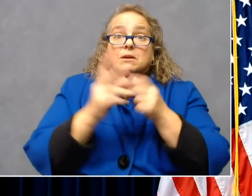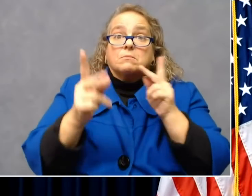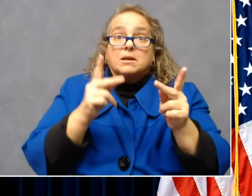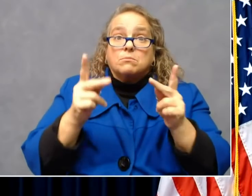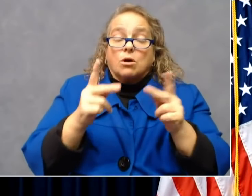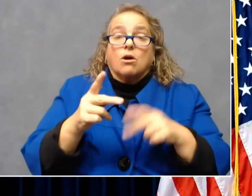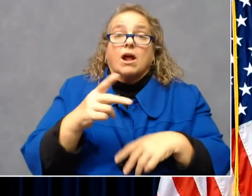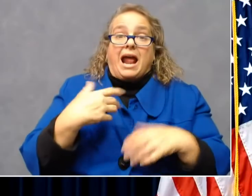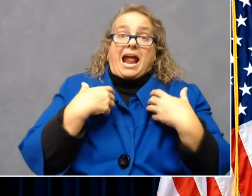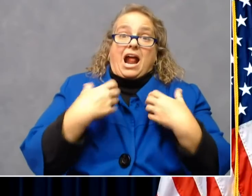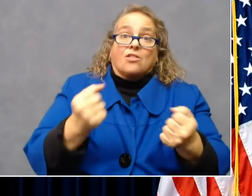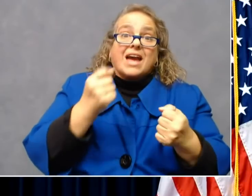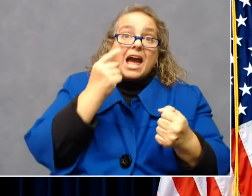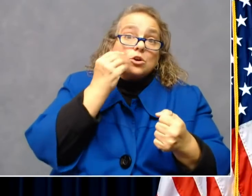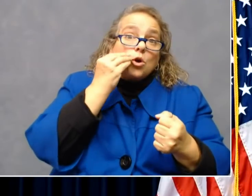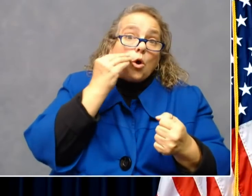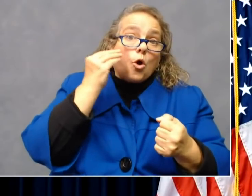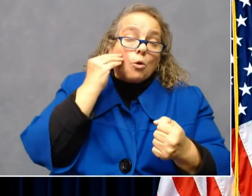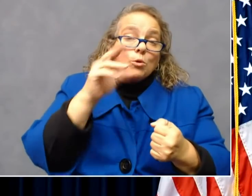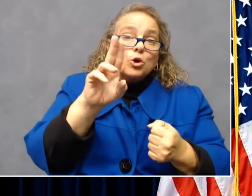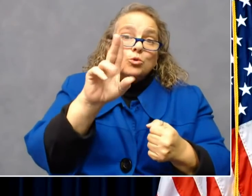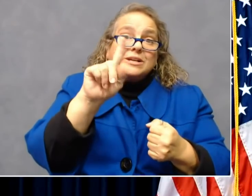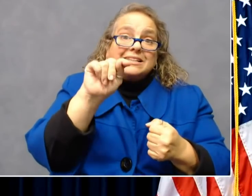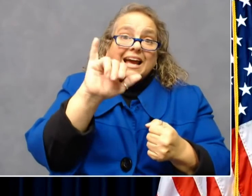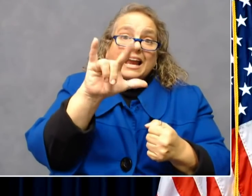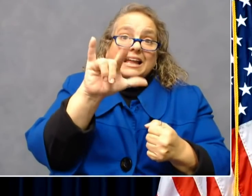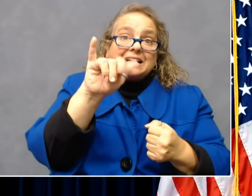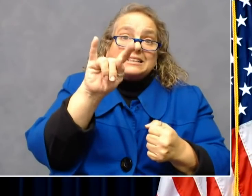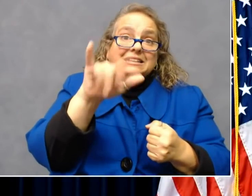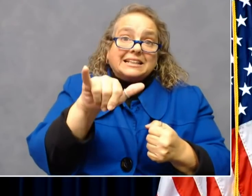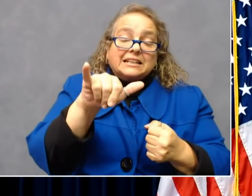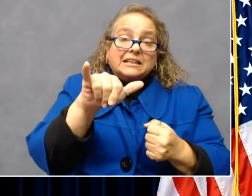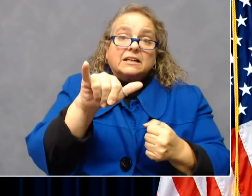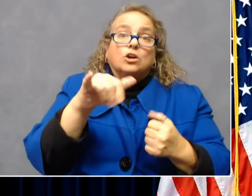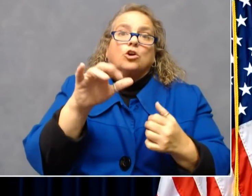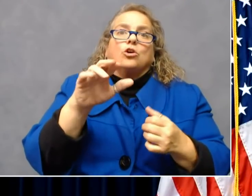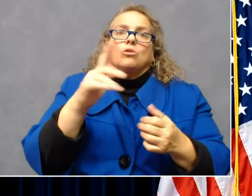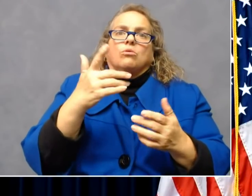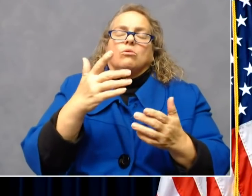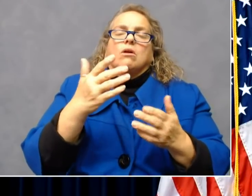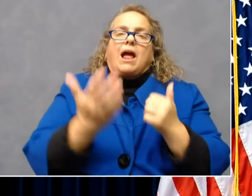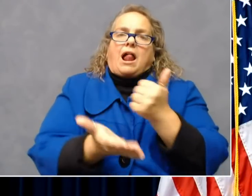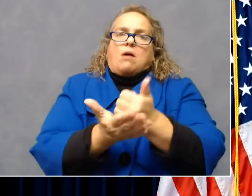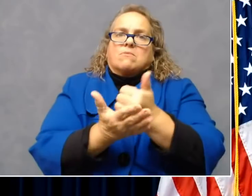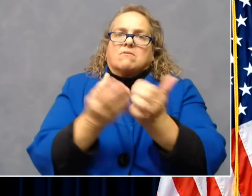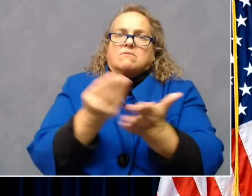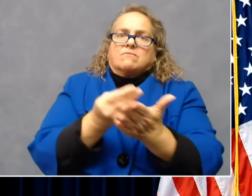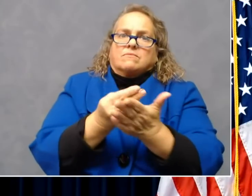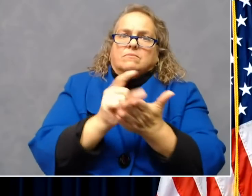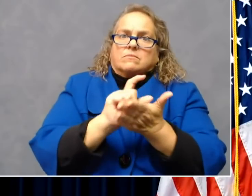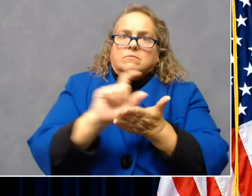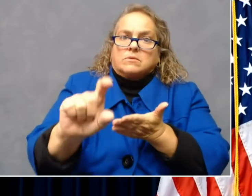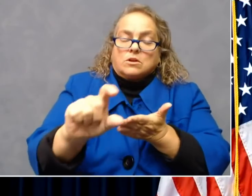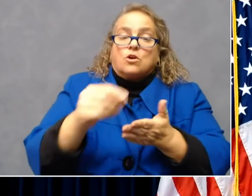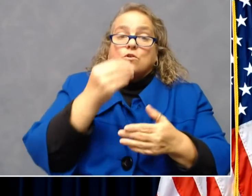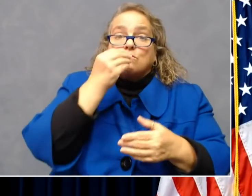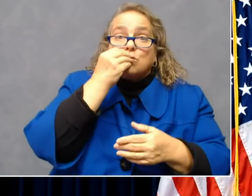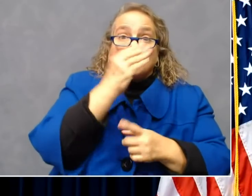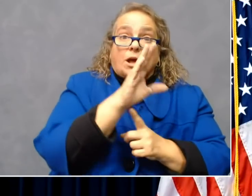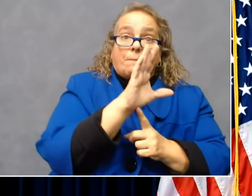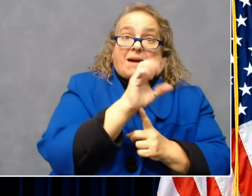we created several funds to assist Kentuckians through this difficult time, including the Food and Beverage Relief Fund, which we're going to talk about in a minute,